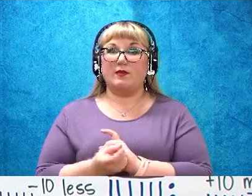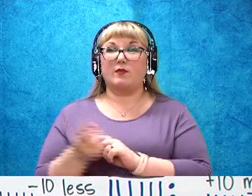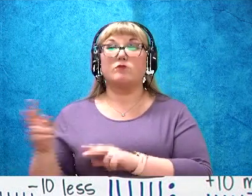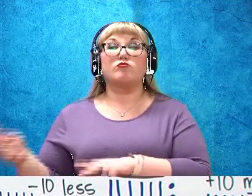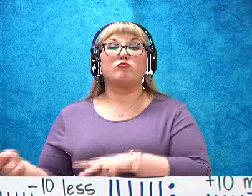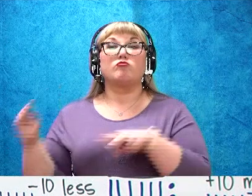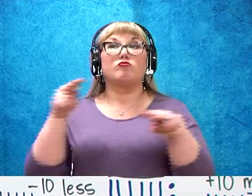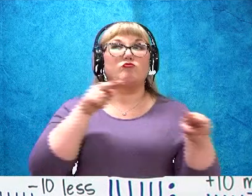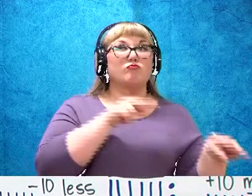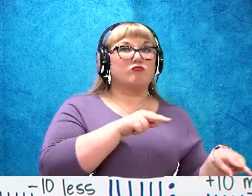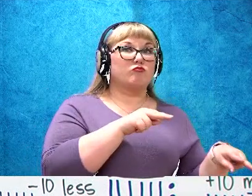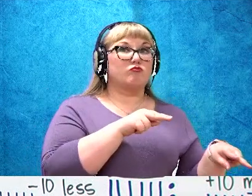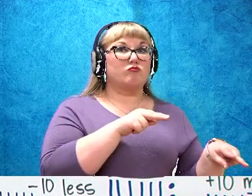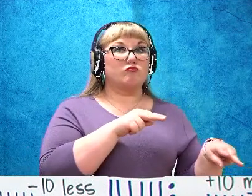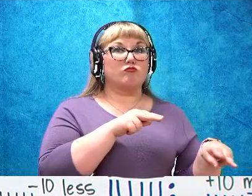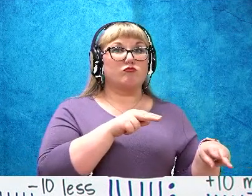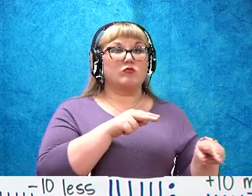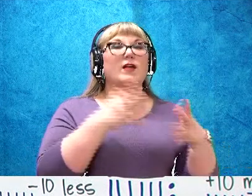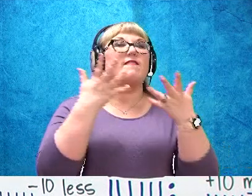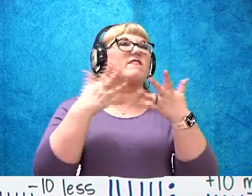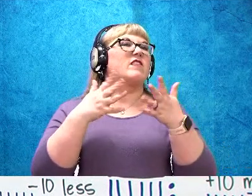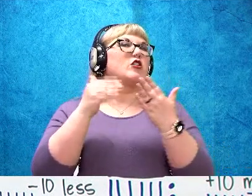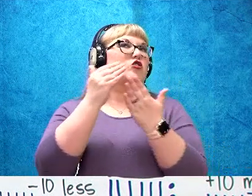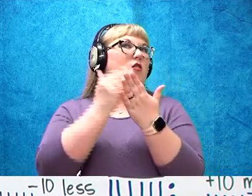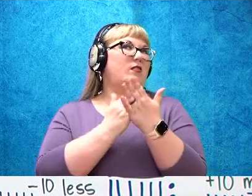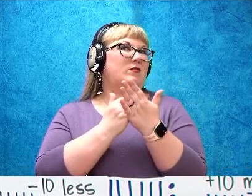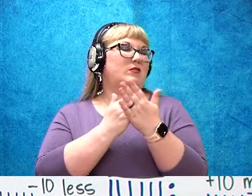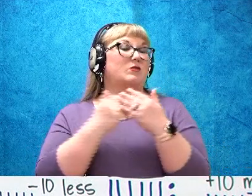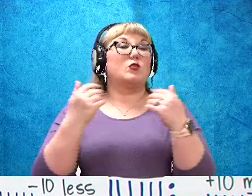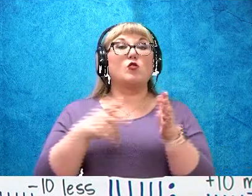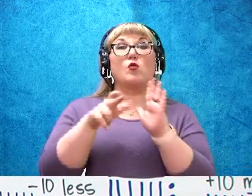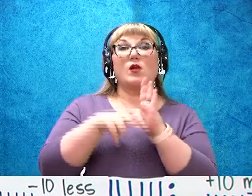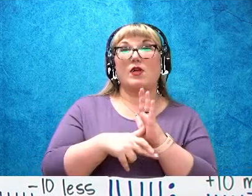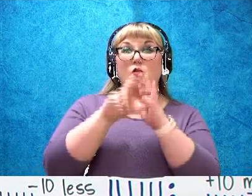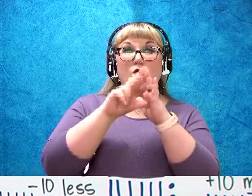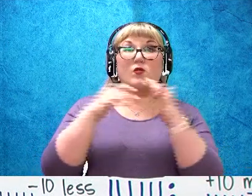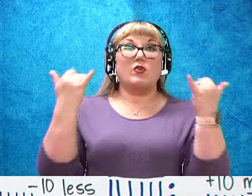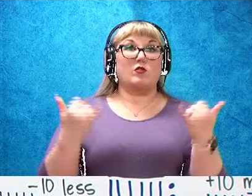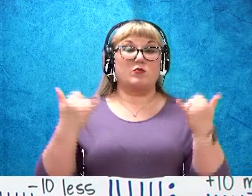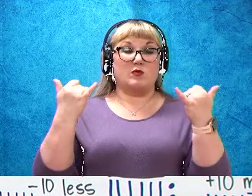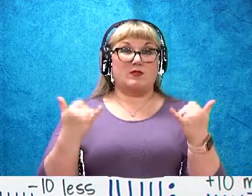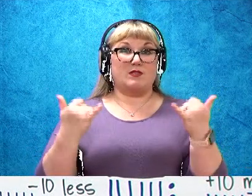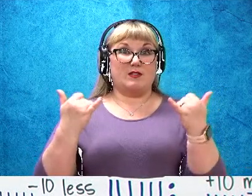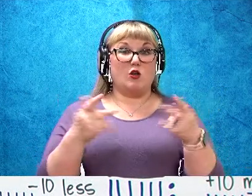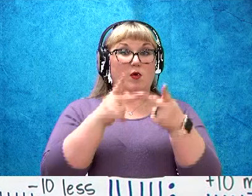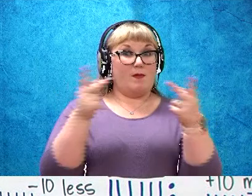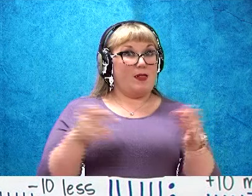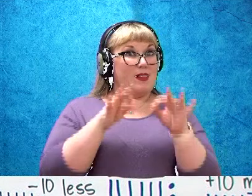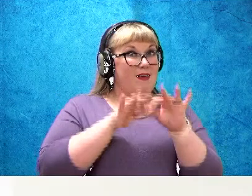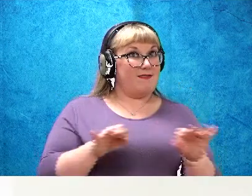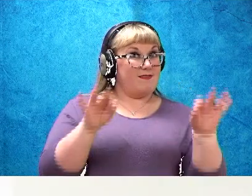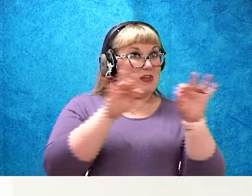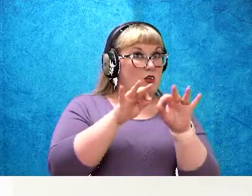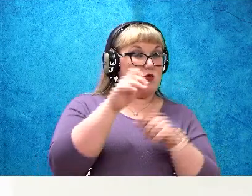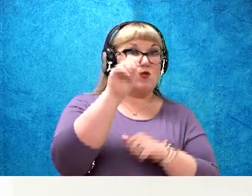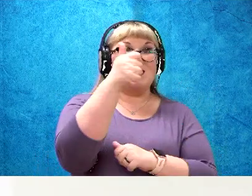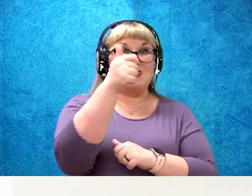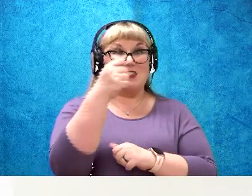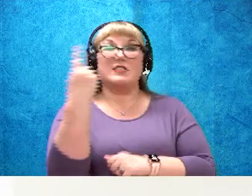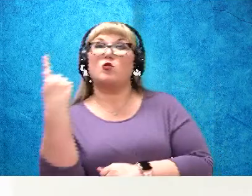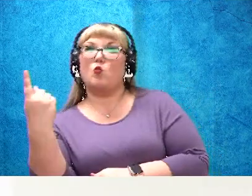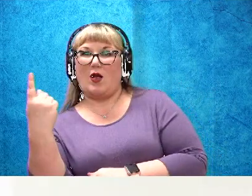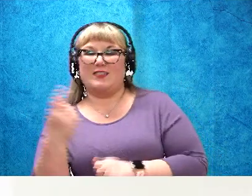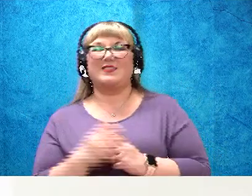back and wrap up our lesson. We reviewed today our place value, tens, and